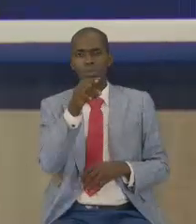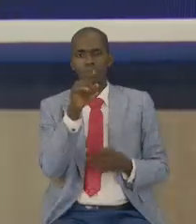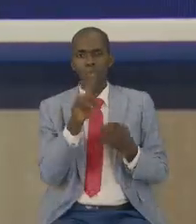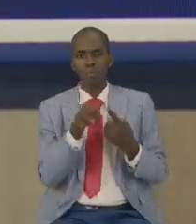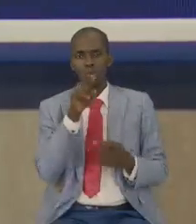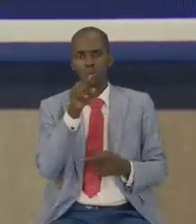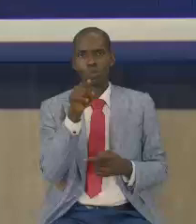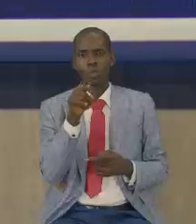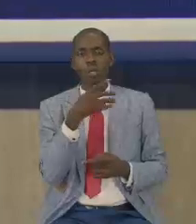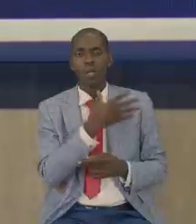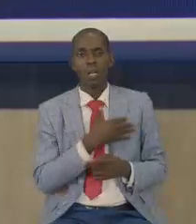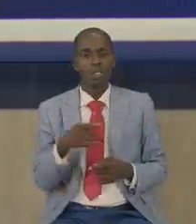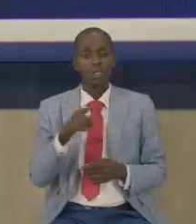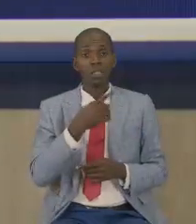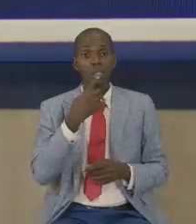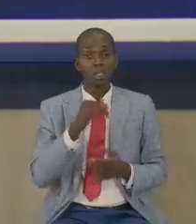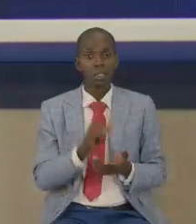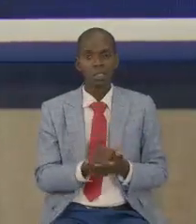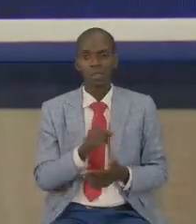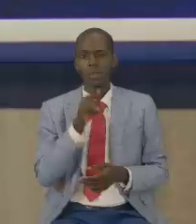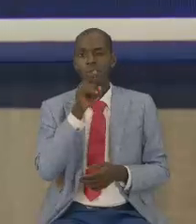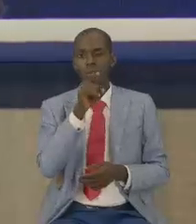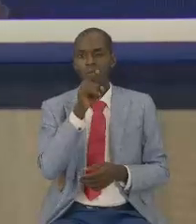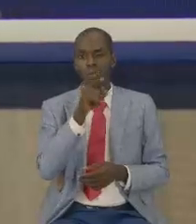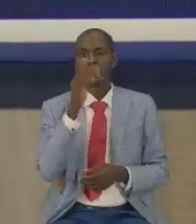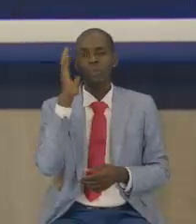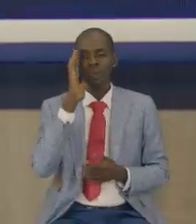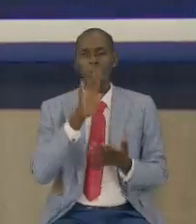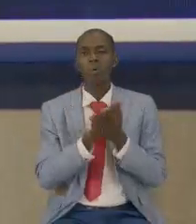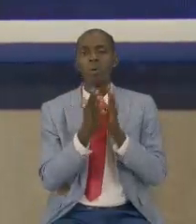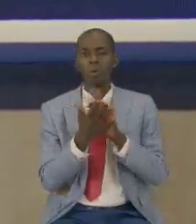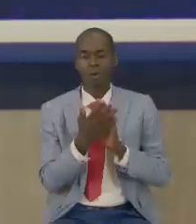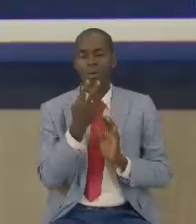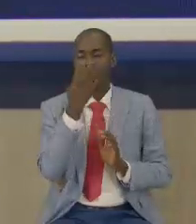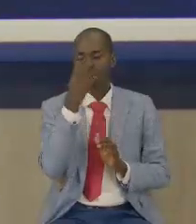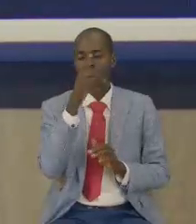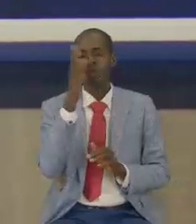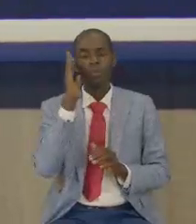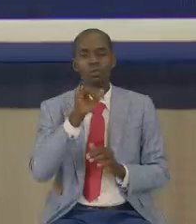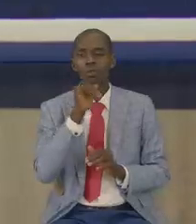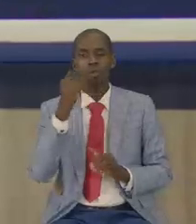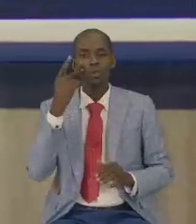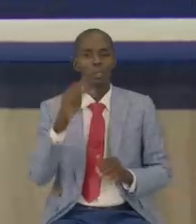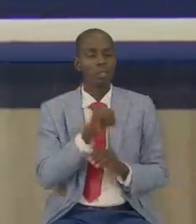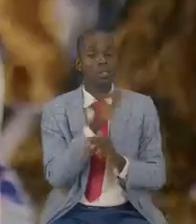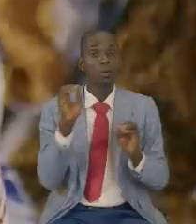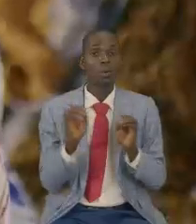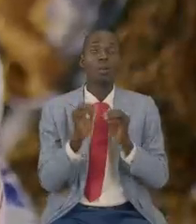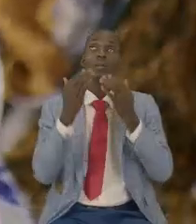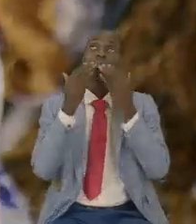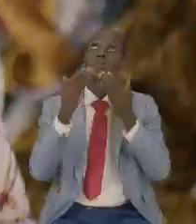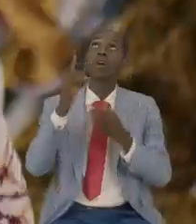be blind, you will not see anything anymore. Thank God, now you have overcome